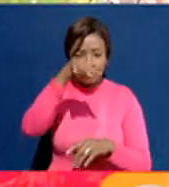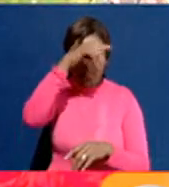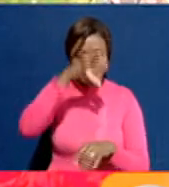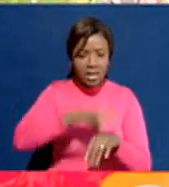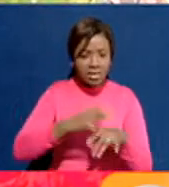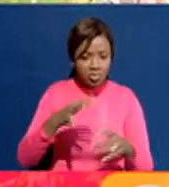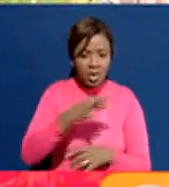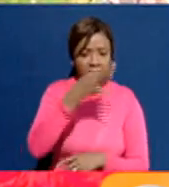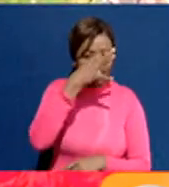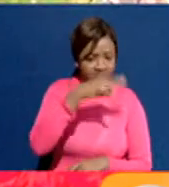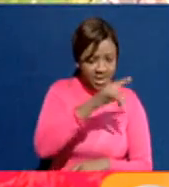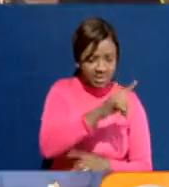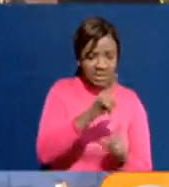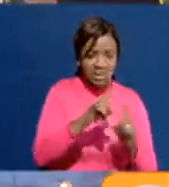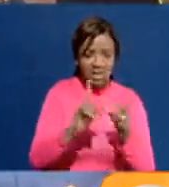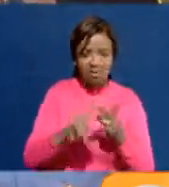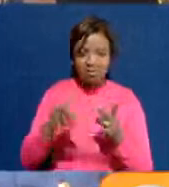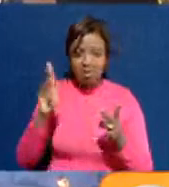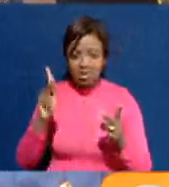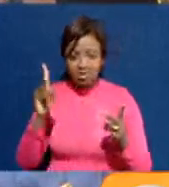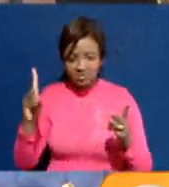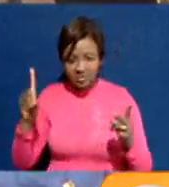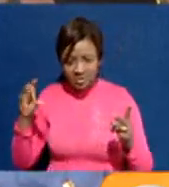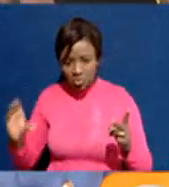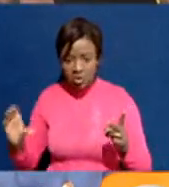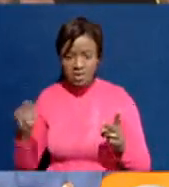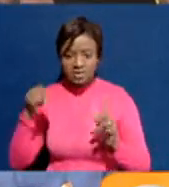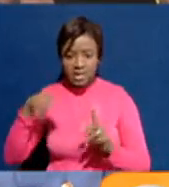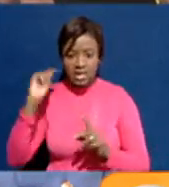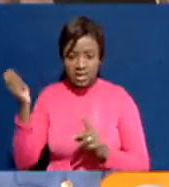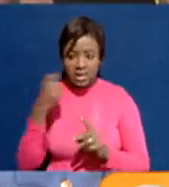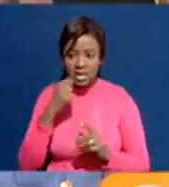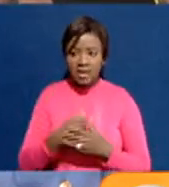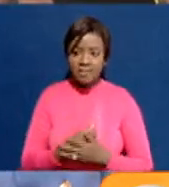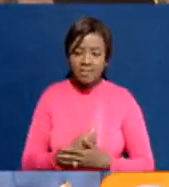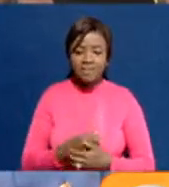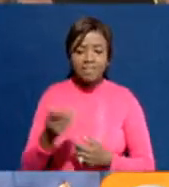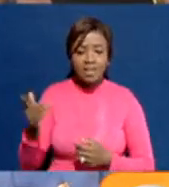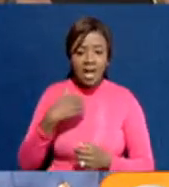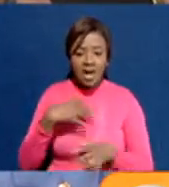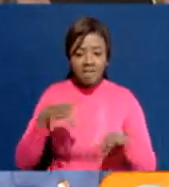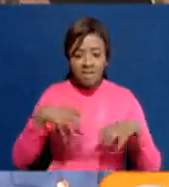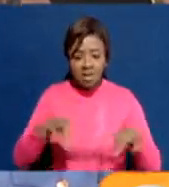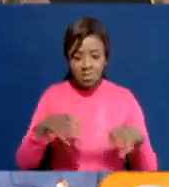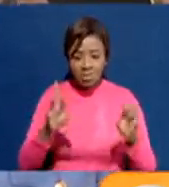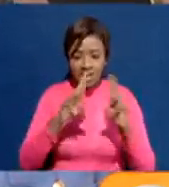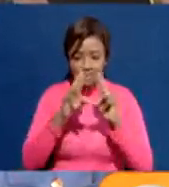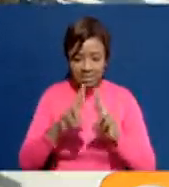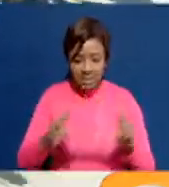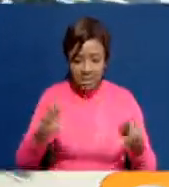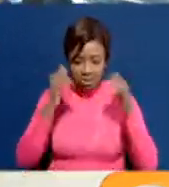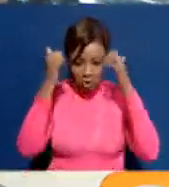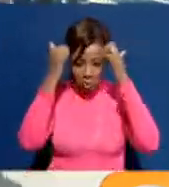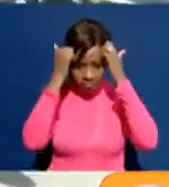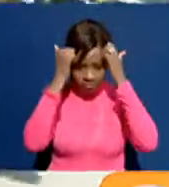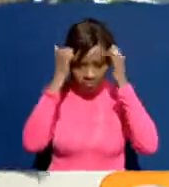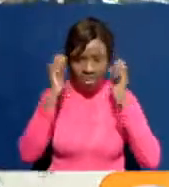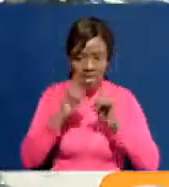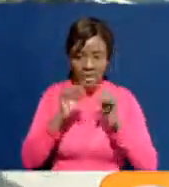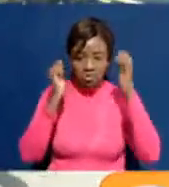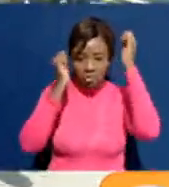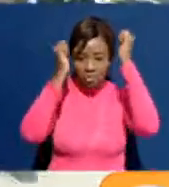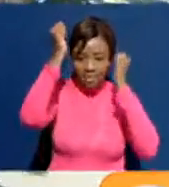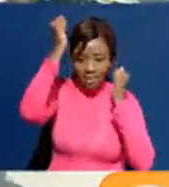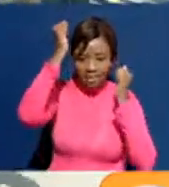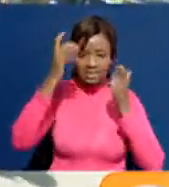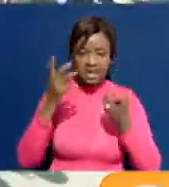Defense College in Kenya, was the Vice Chief of Defense Forces. He holds a diploma in international studies and military science